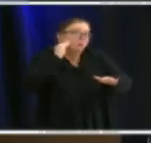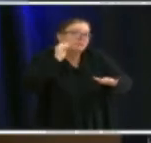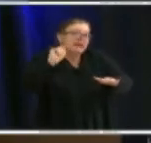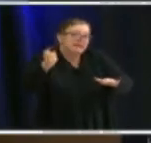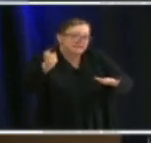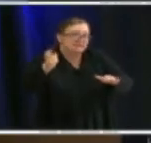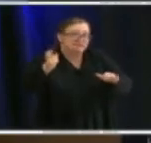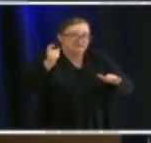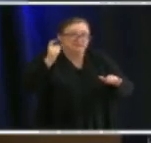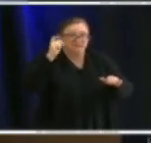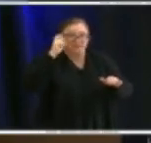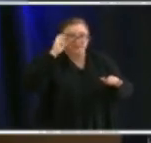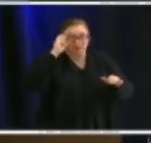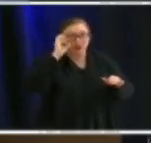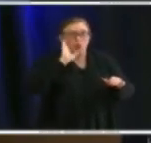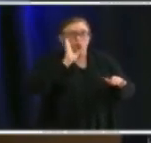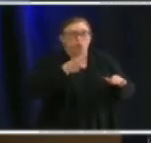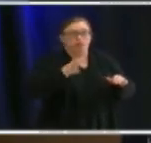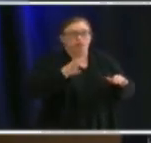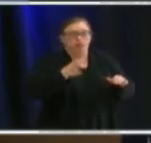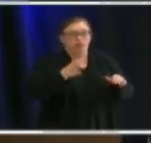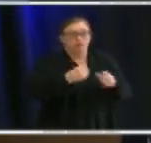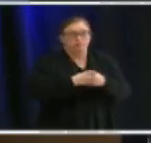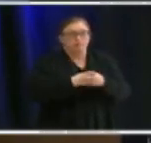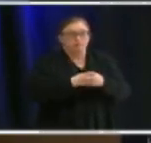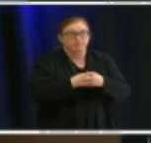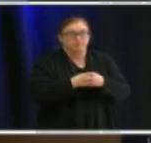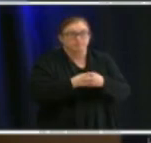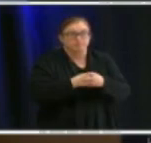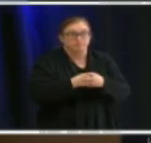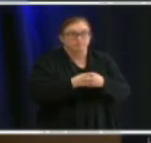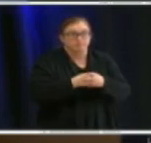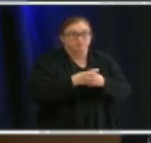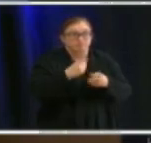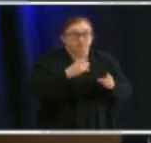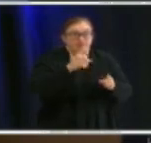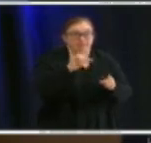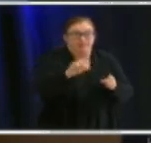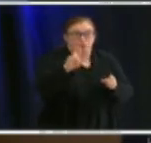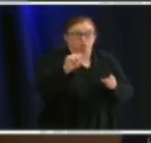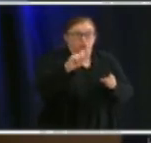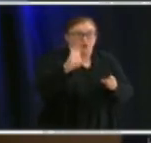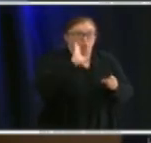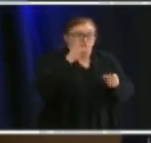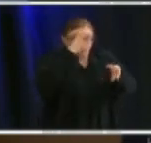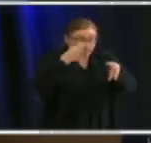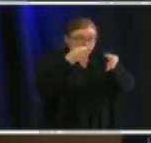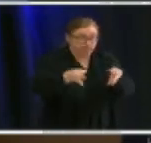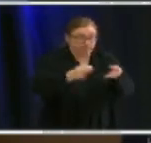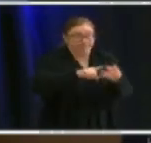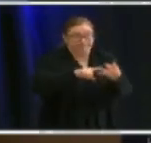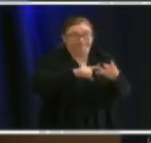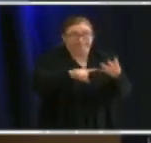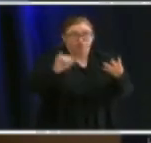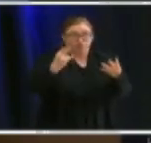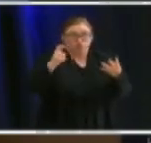this budget and that would be adopted at the end of June with a certified tax digest.